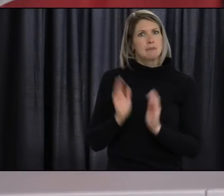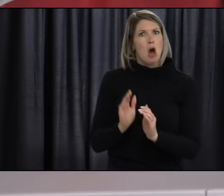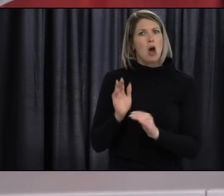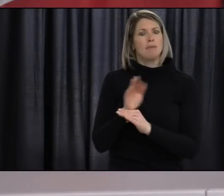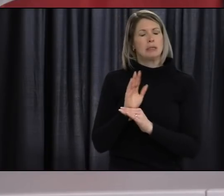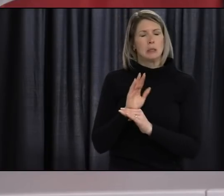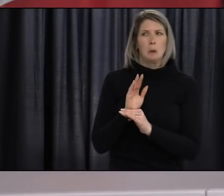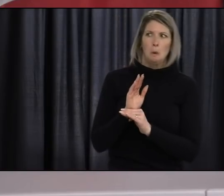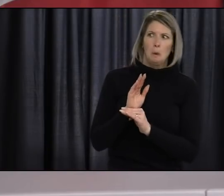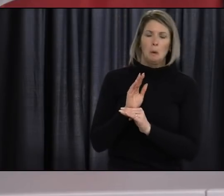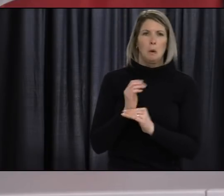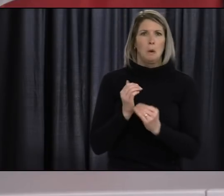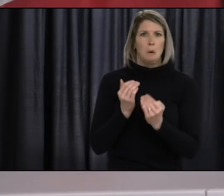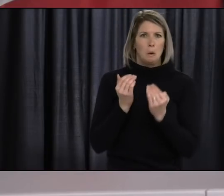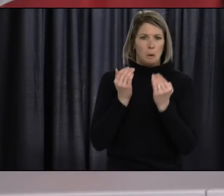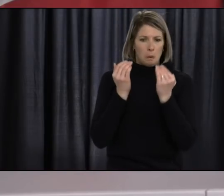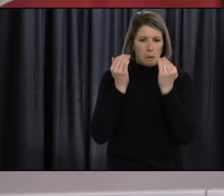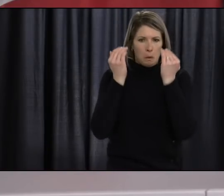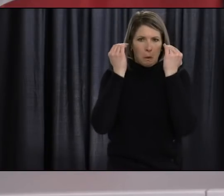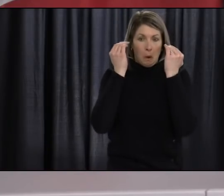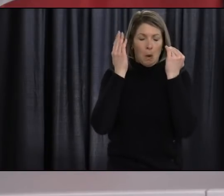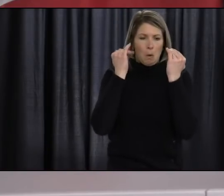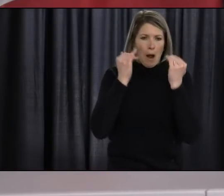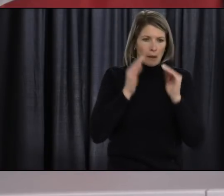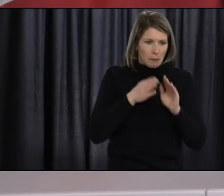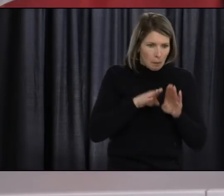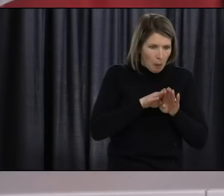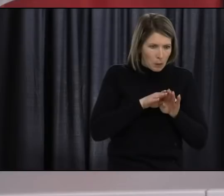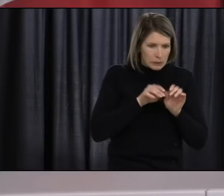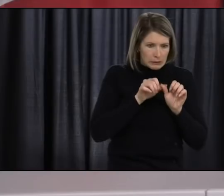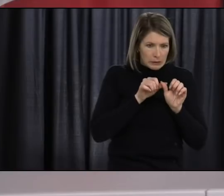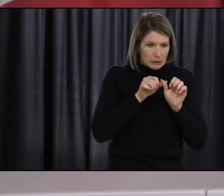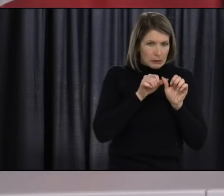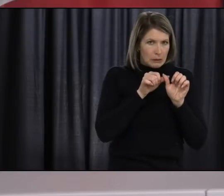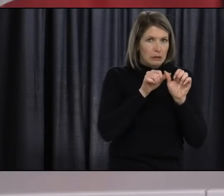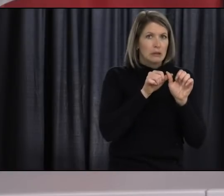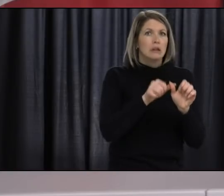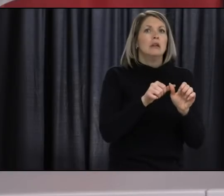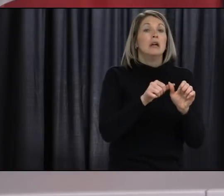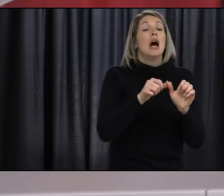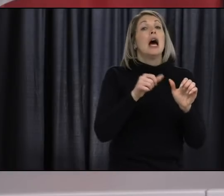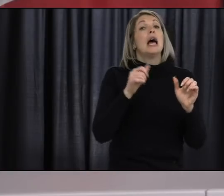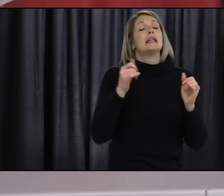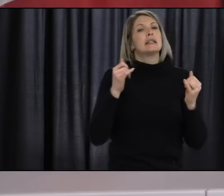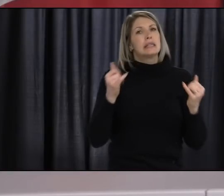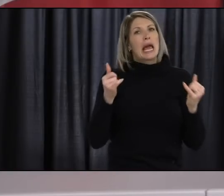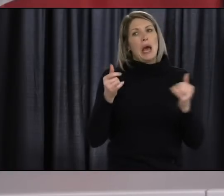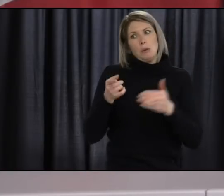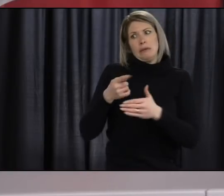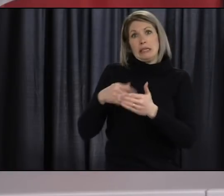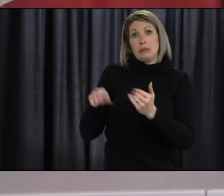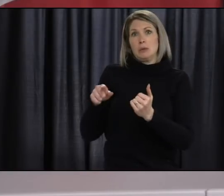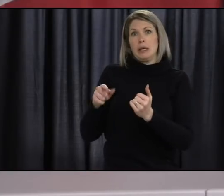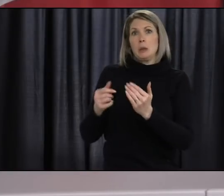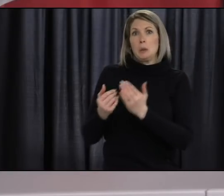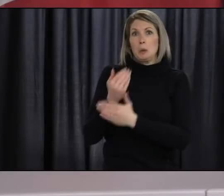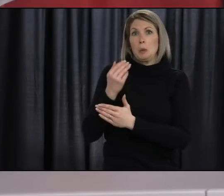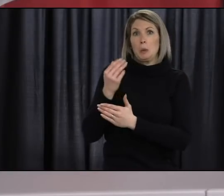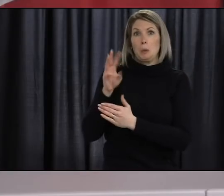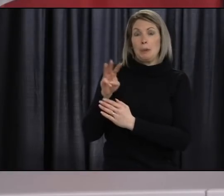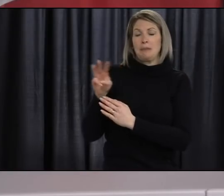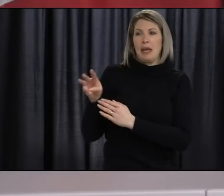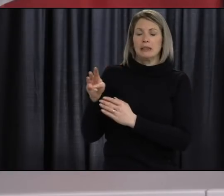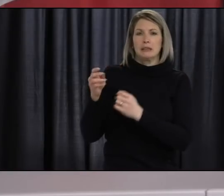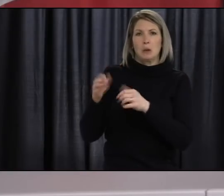negative impact of this pandemic on their businesses, as well as now the portal will be open up for many of those small businesses now on